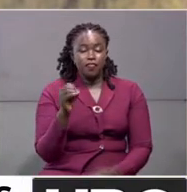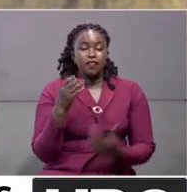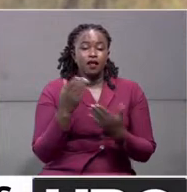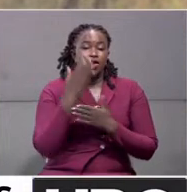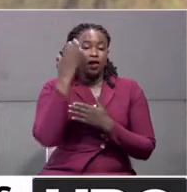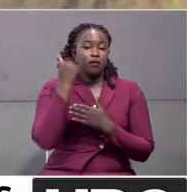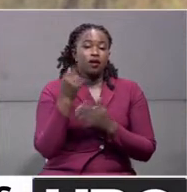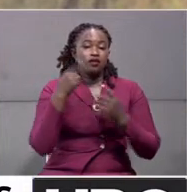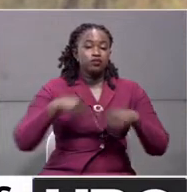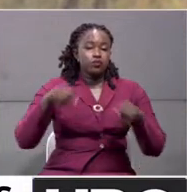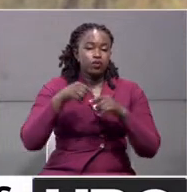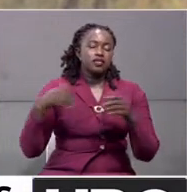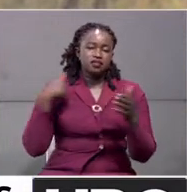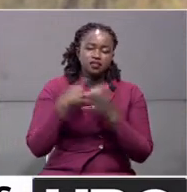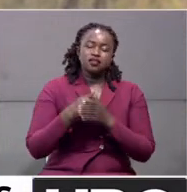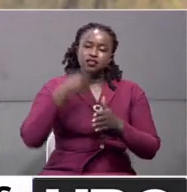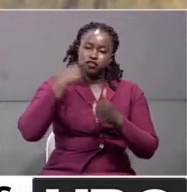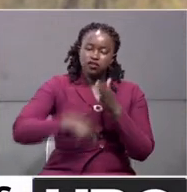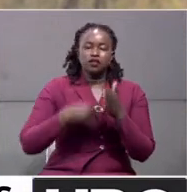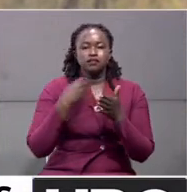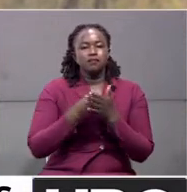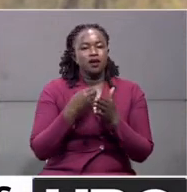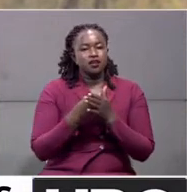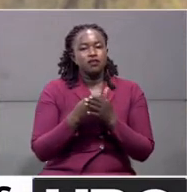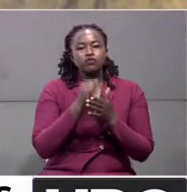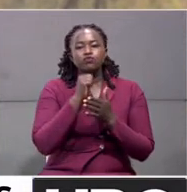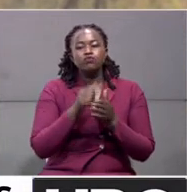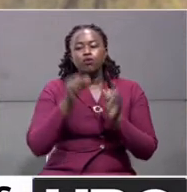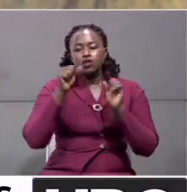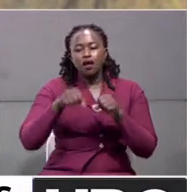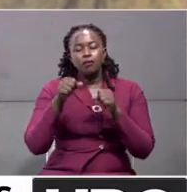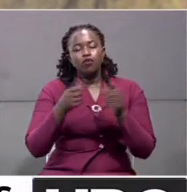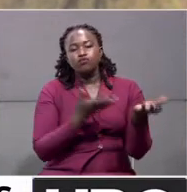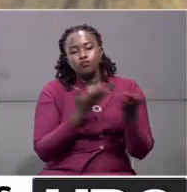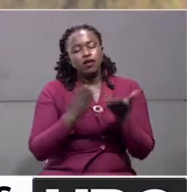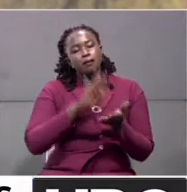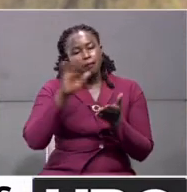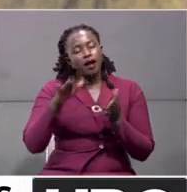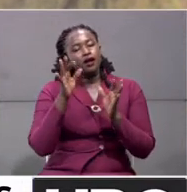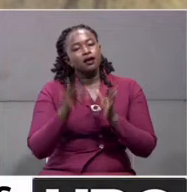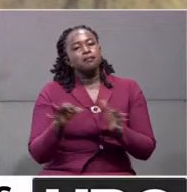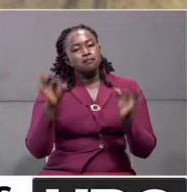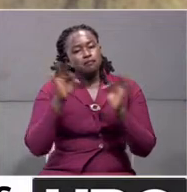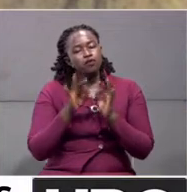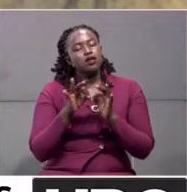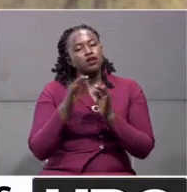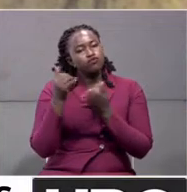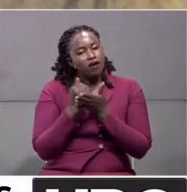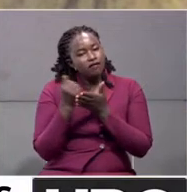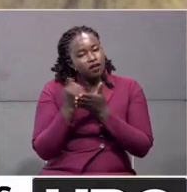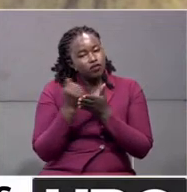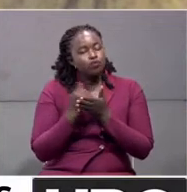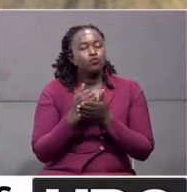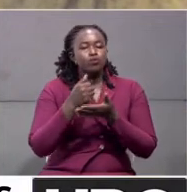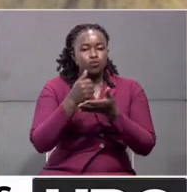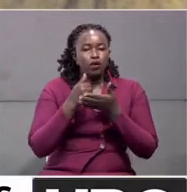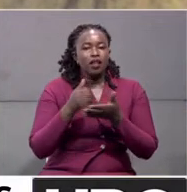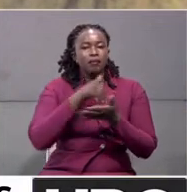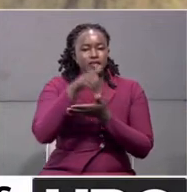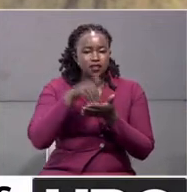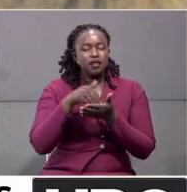because we have been charging money that is not able to bring back a significant revenue to help us run the